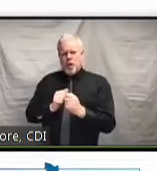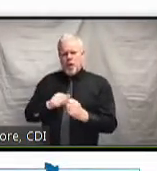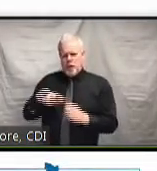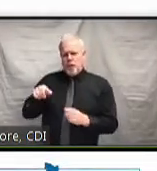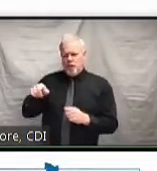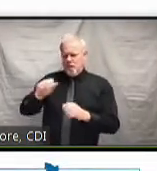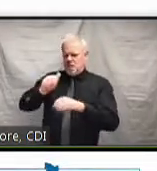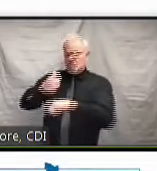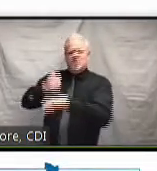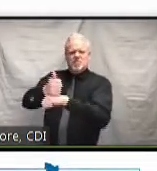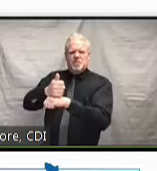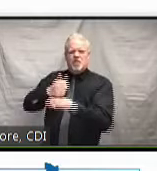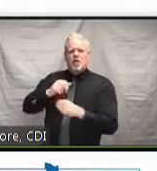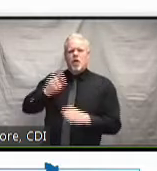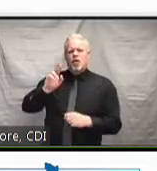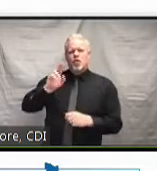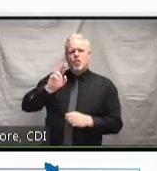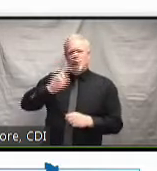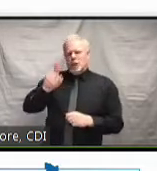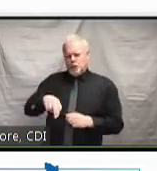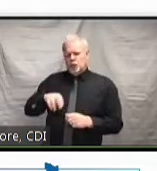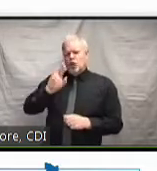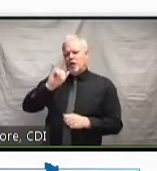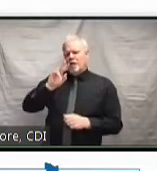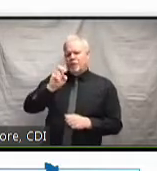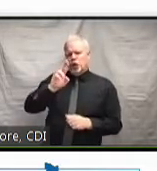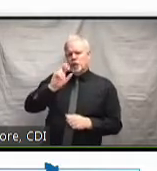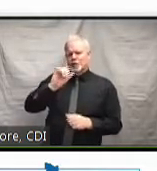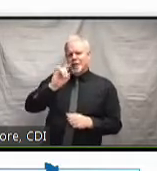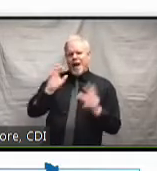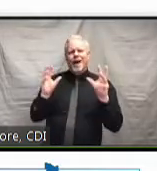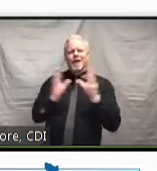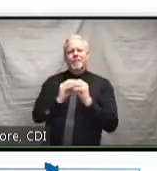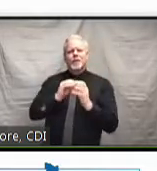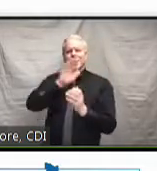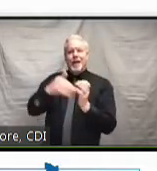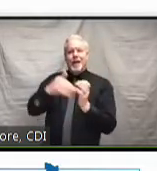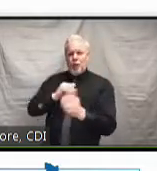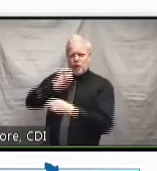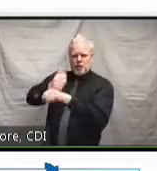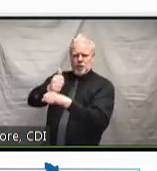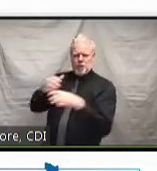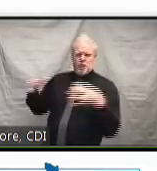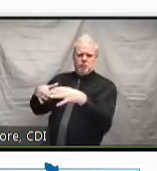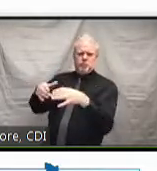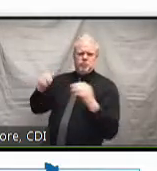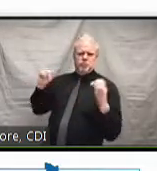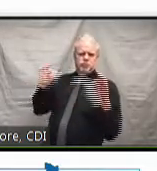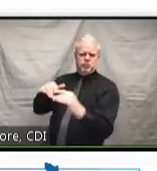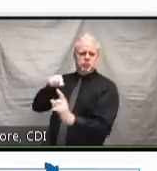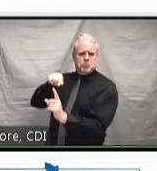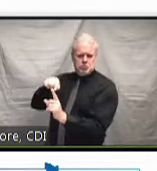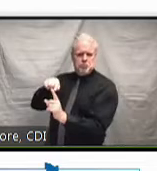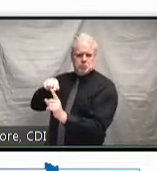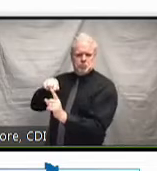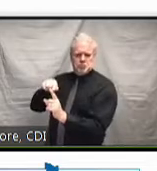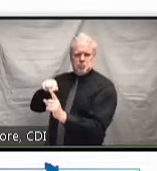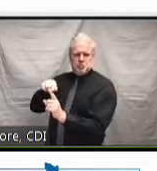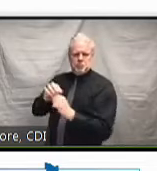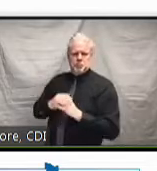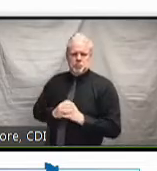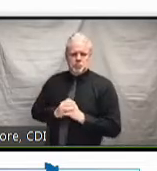their first dose of vaccine, and 1,729 have received their second dose of the vaccine through the Monroe